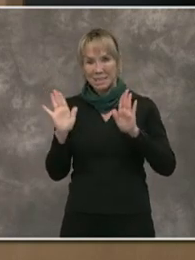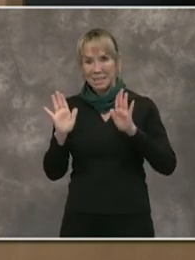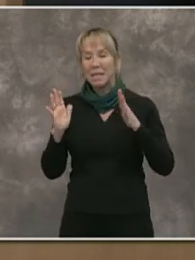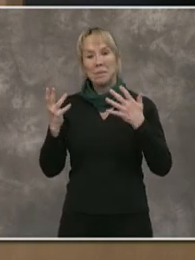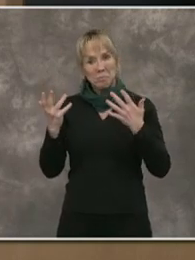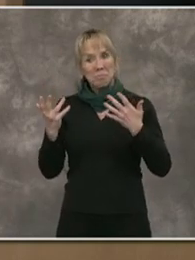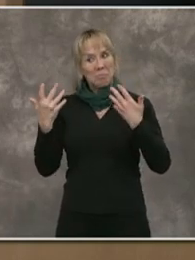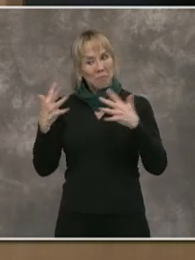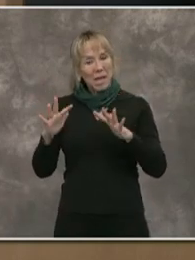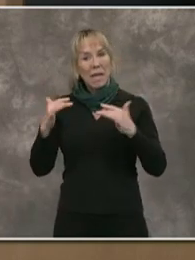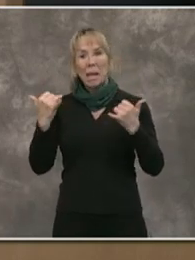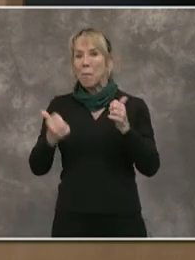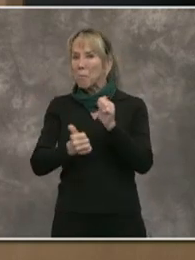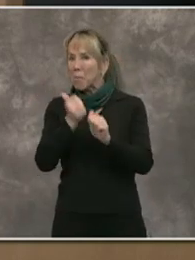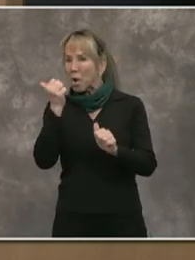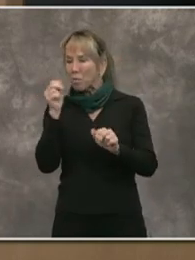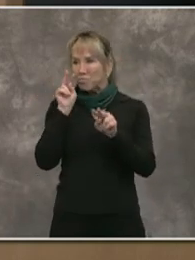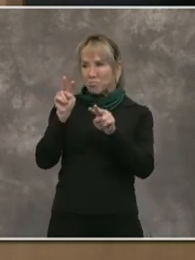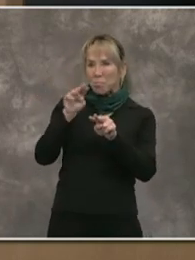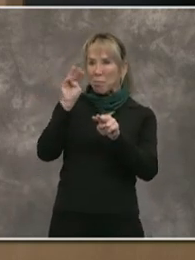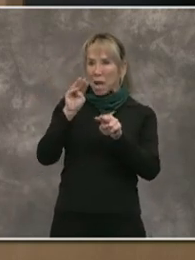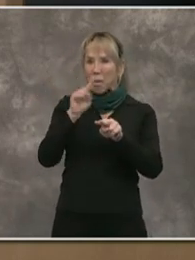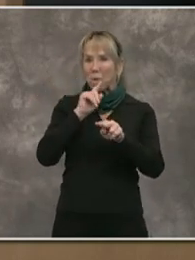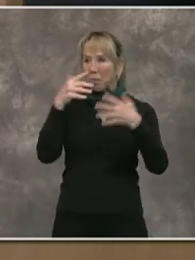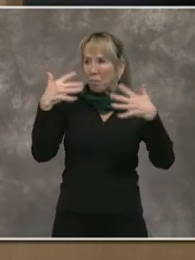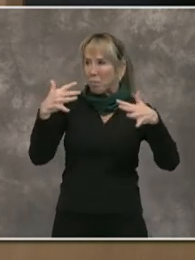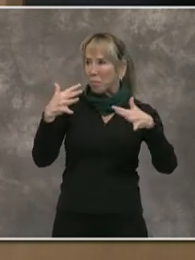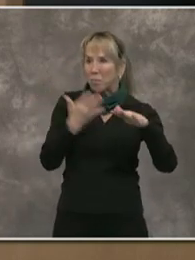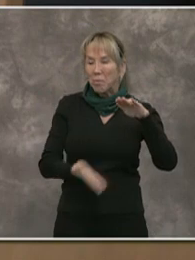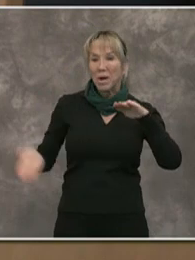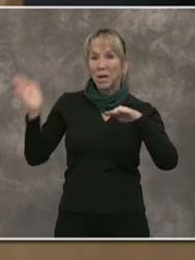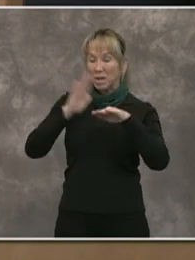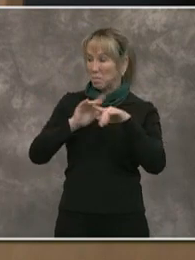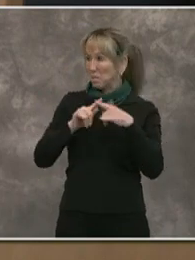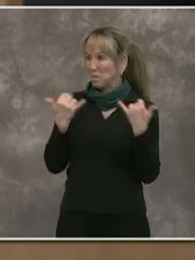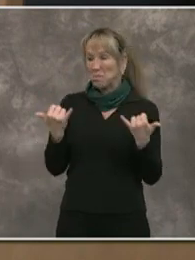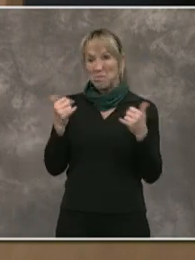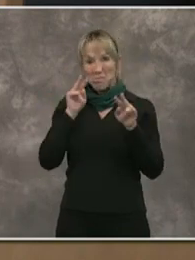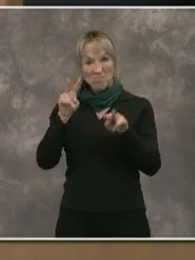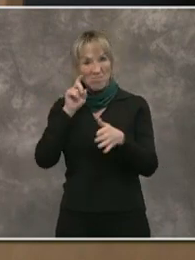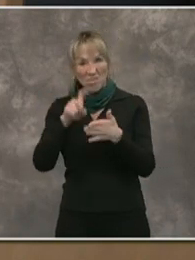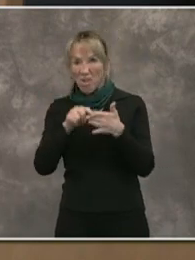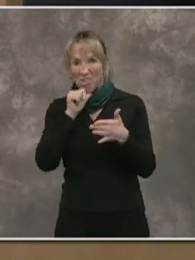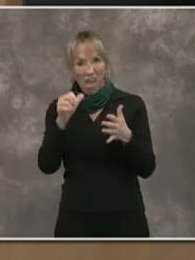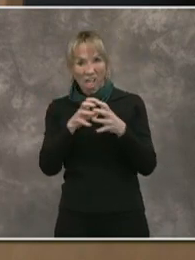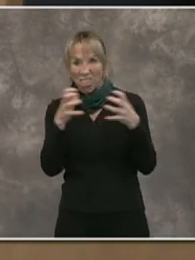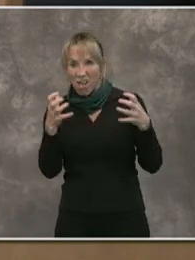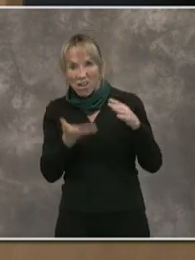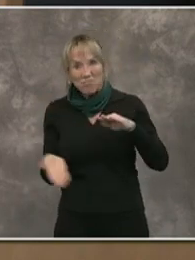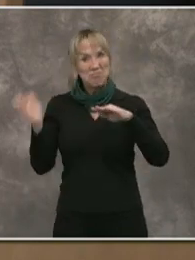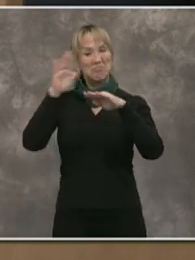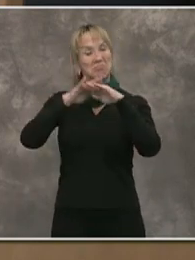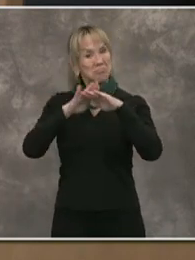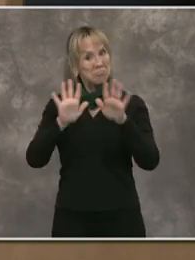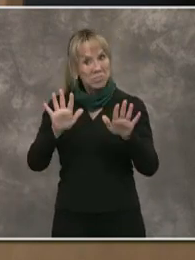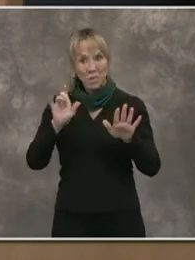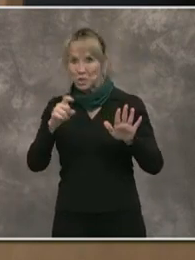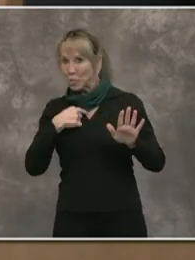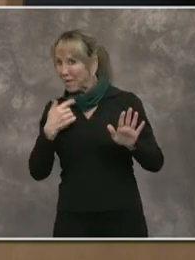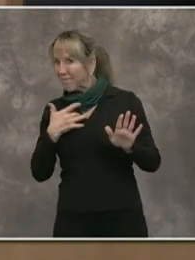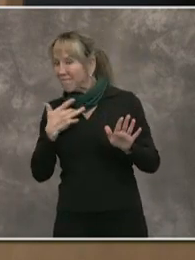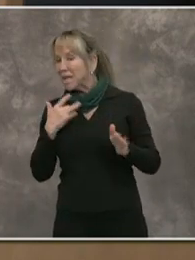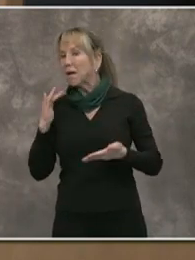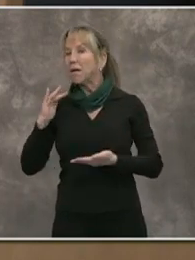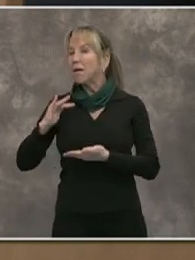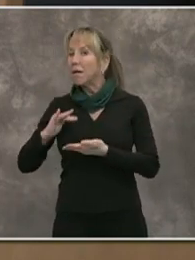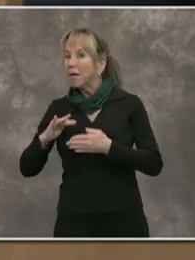when it comes to numbers, and today not seeing terribly too much of a jump. Should we take something out of this? I know that when we're talking